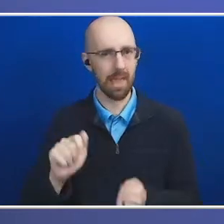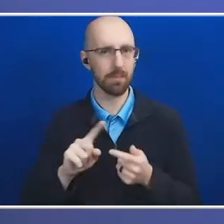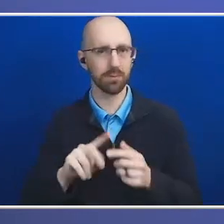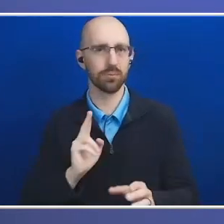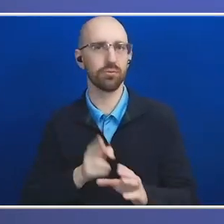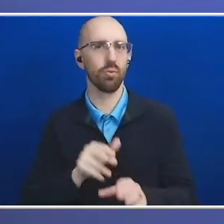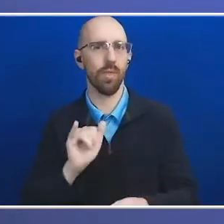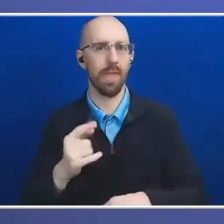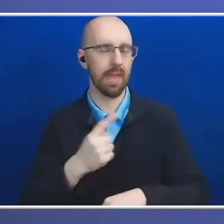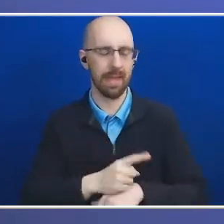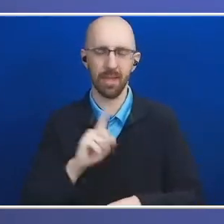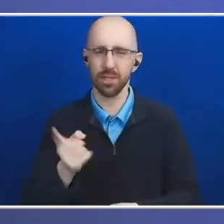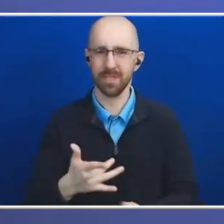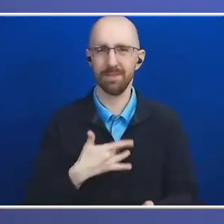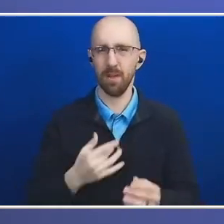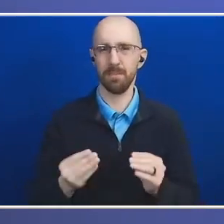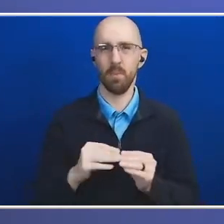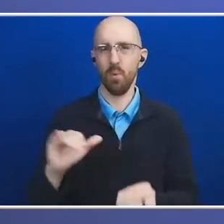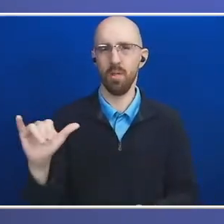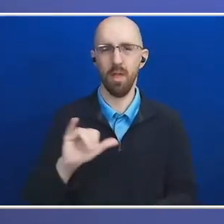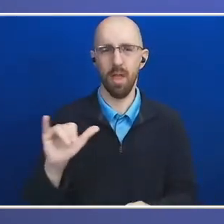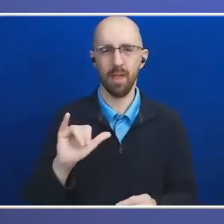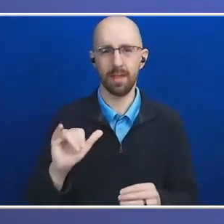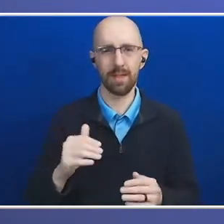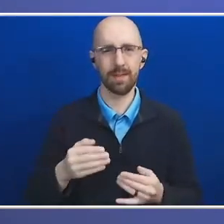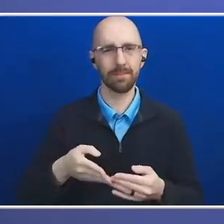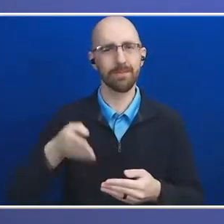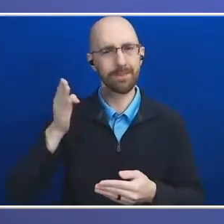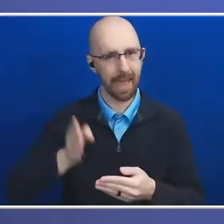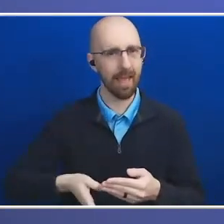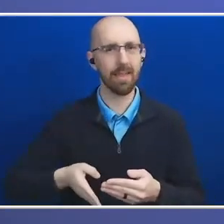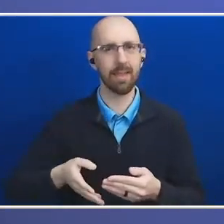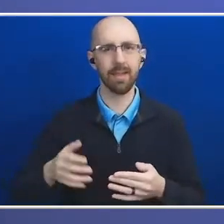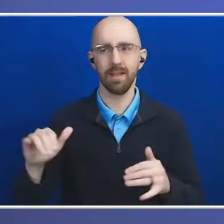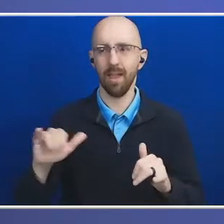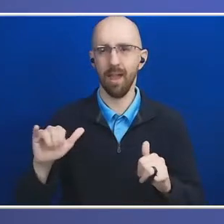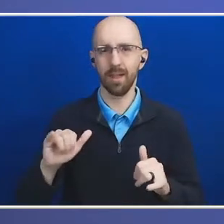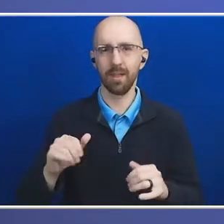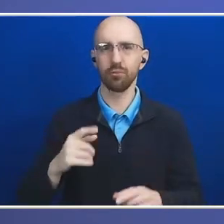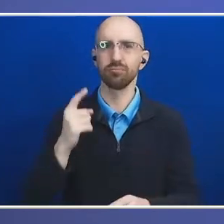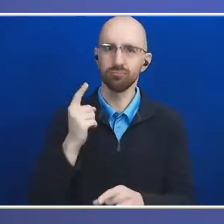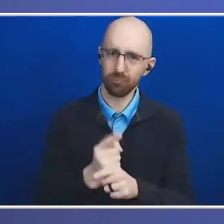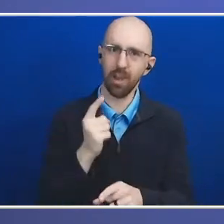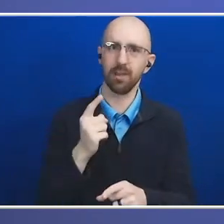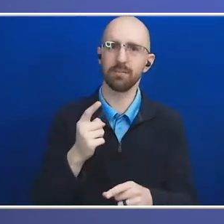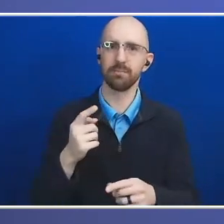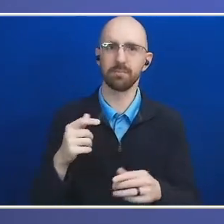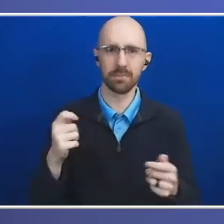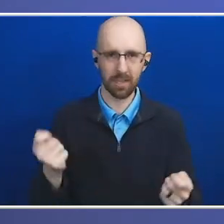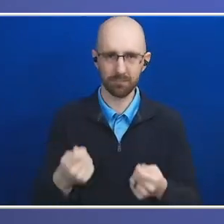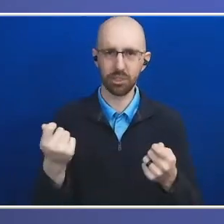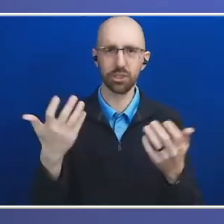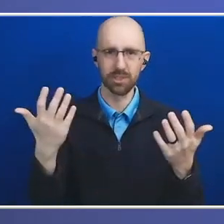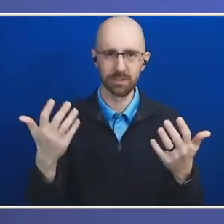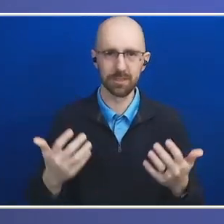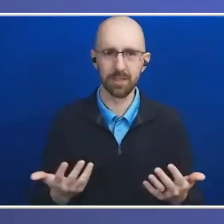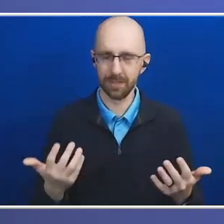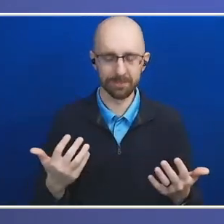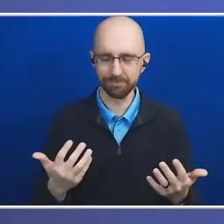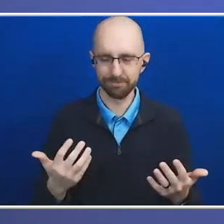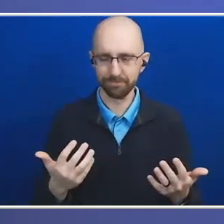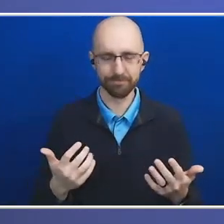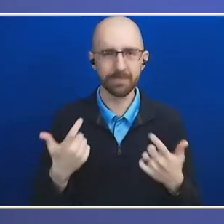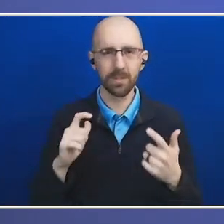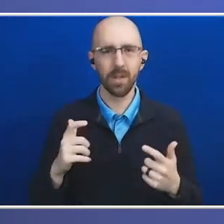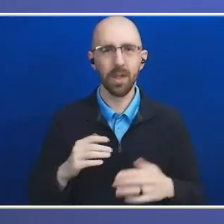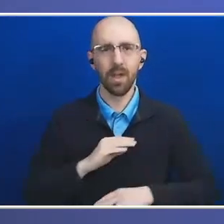more like a finale. It felt like a right celebration. Just, it was a huge sigh of relief. Like